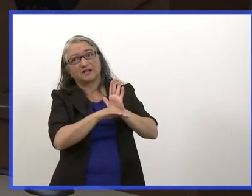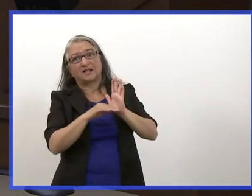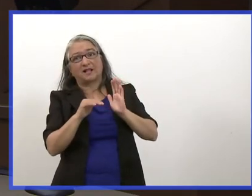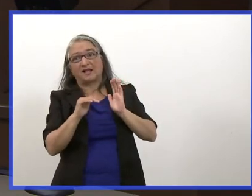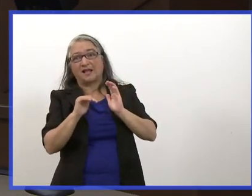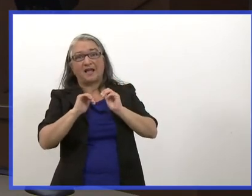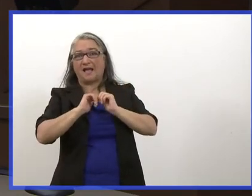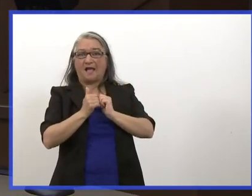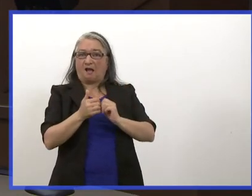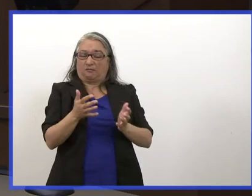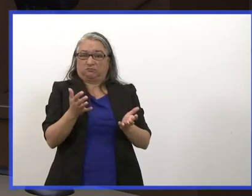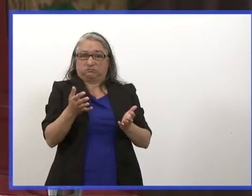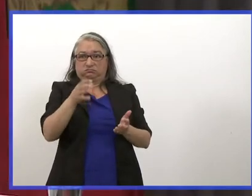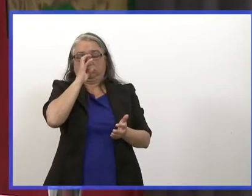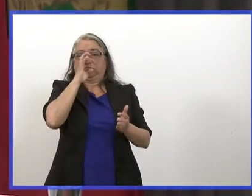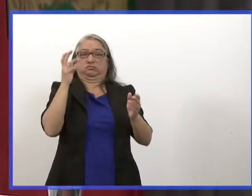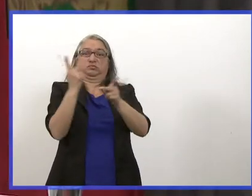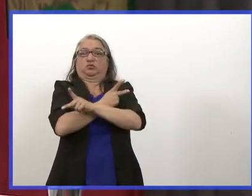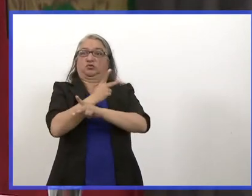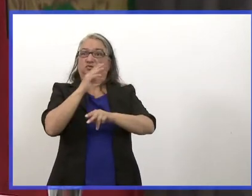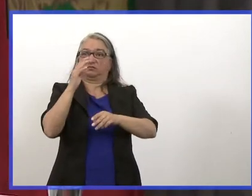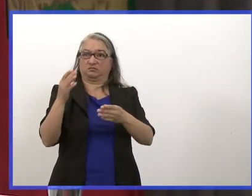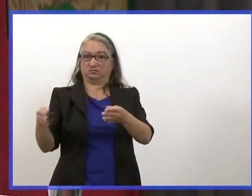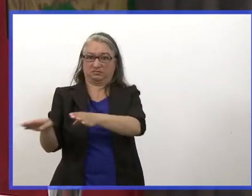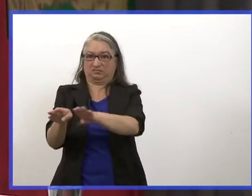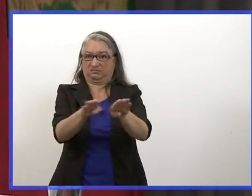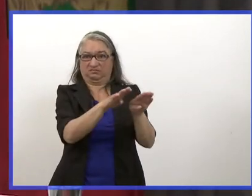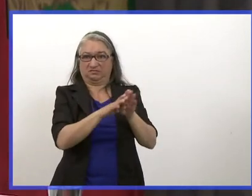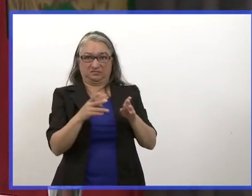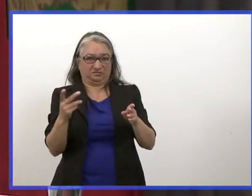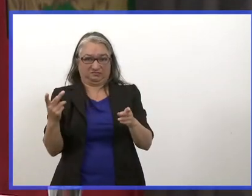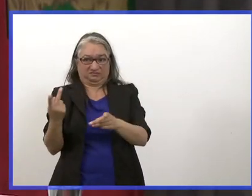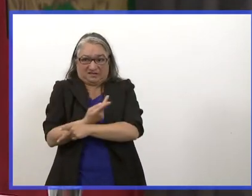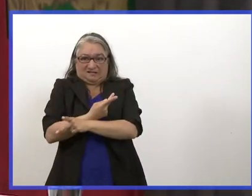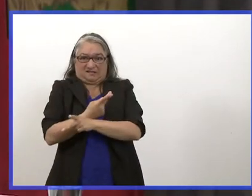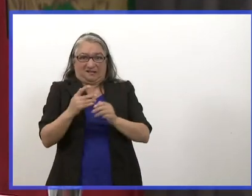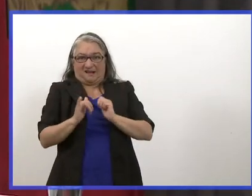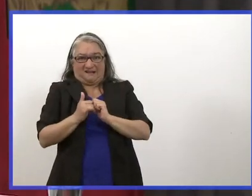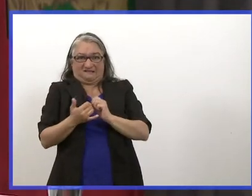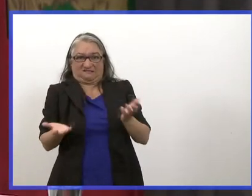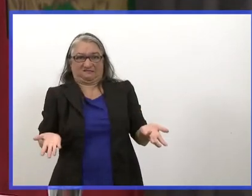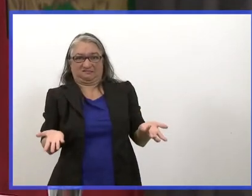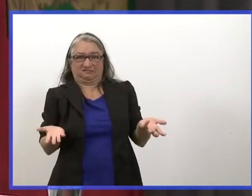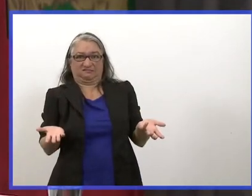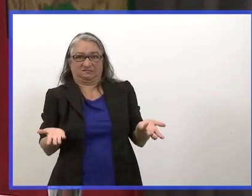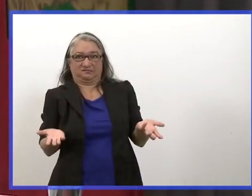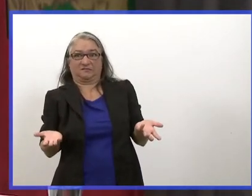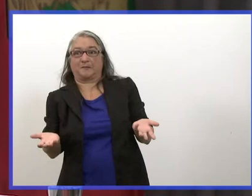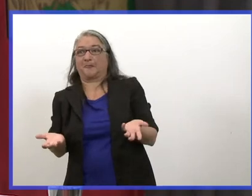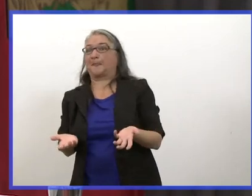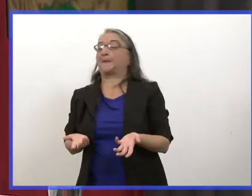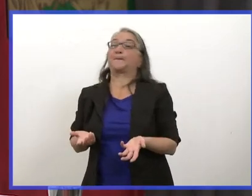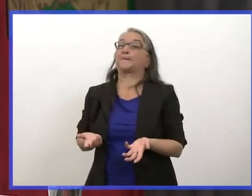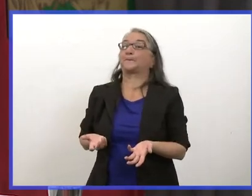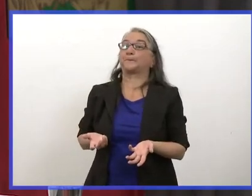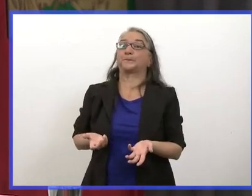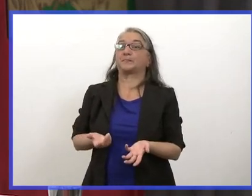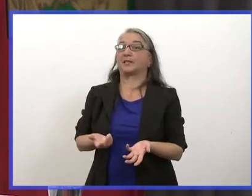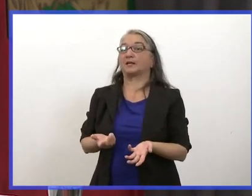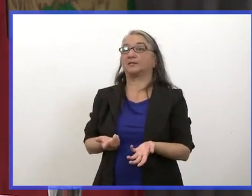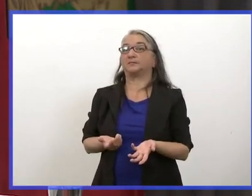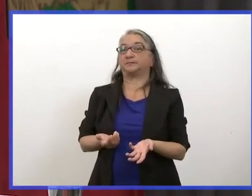businesses. Well, I'll start, Brent. Ontario calls their stay-at-home, but they actually allow gatherings for